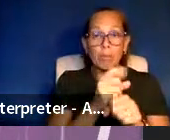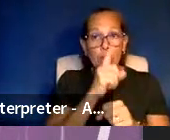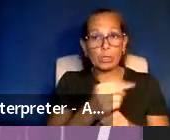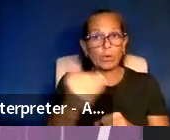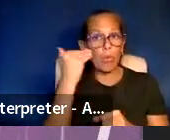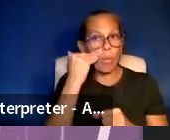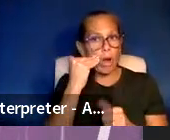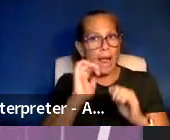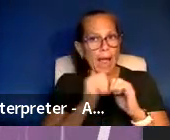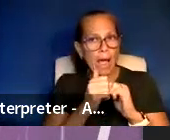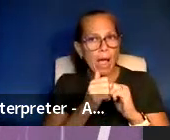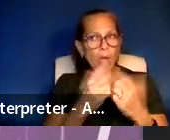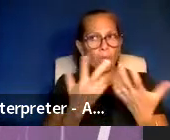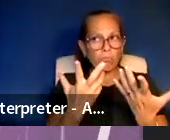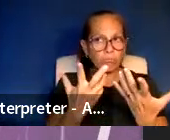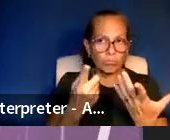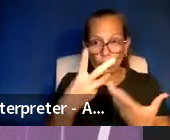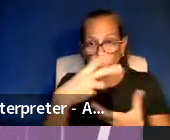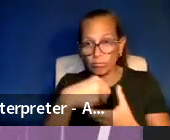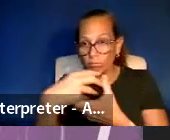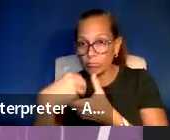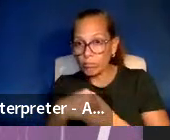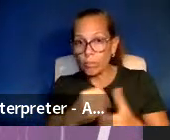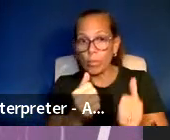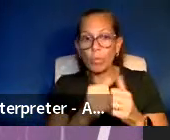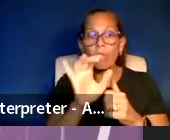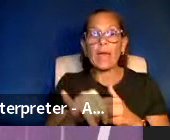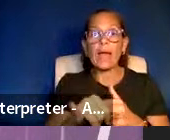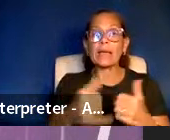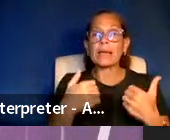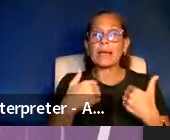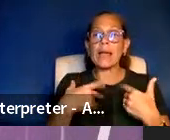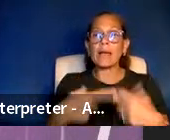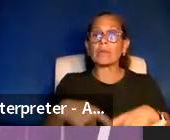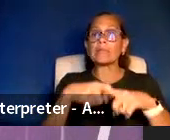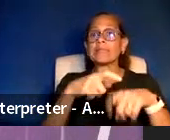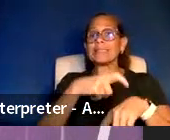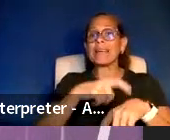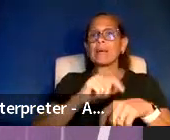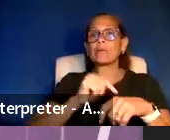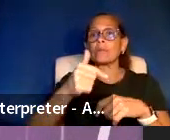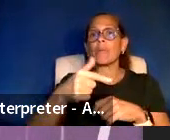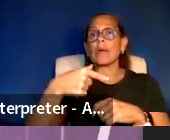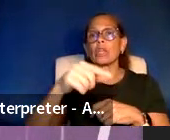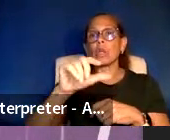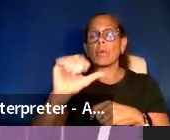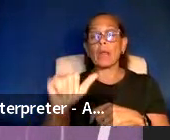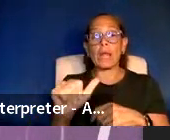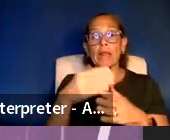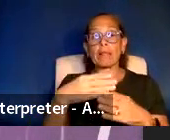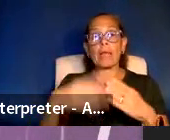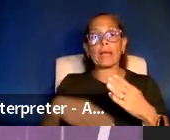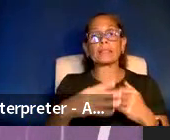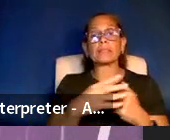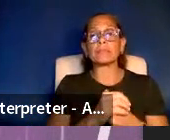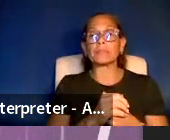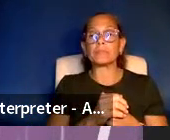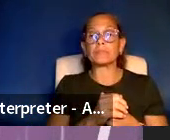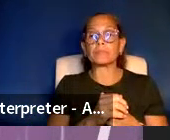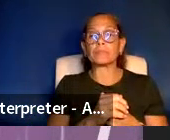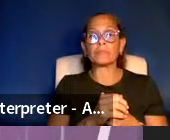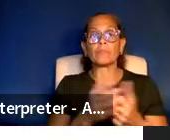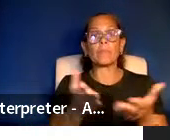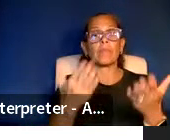of how they can continue to participate. We also want to hold a little bit of time to return to the Q&A at the end here. So if we could just go